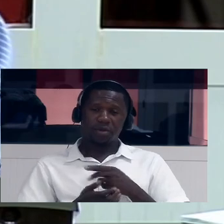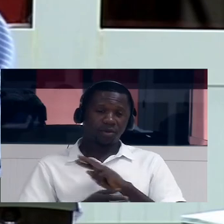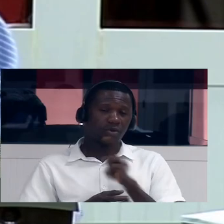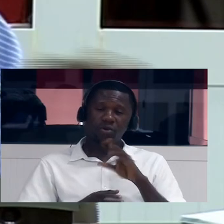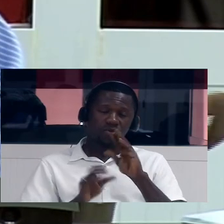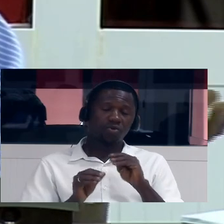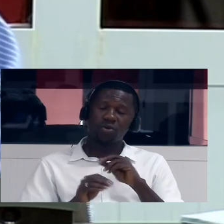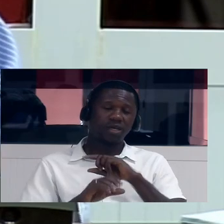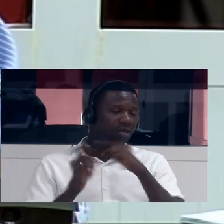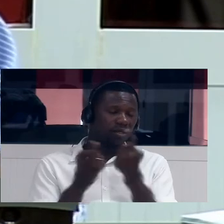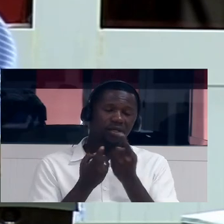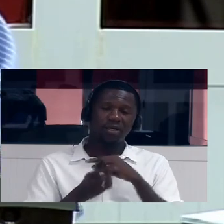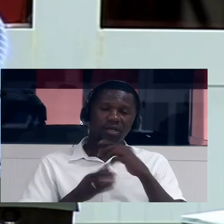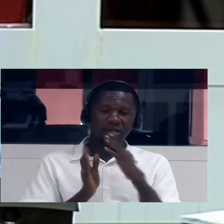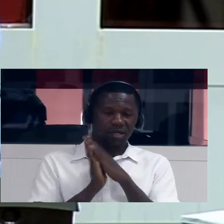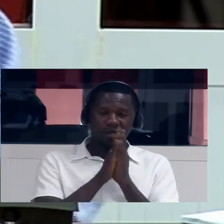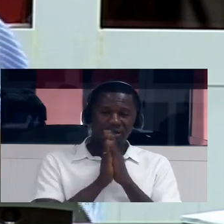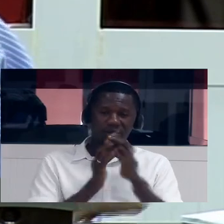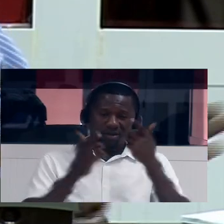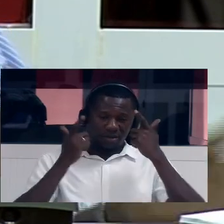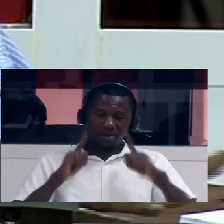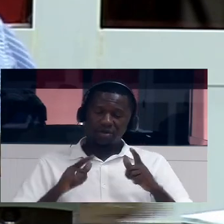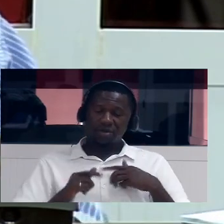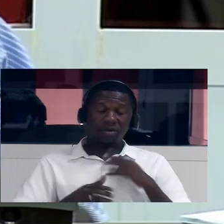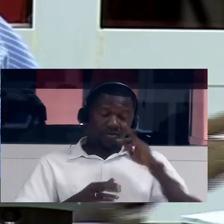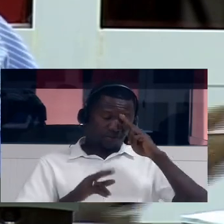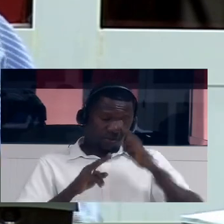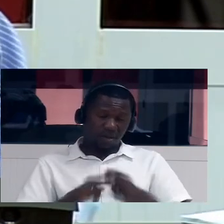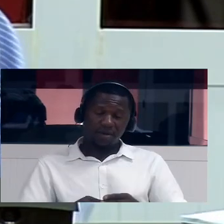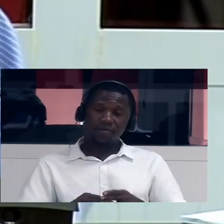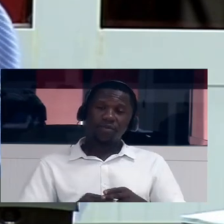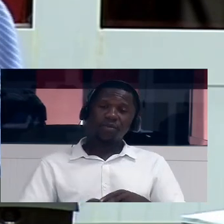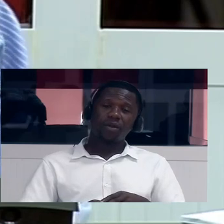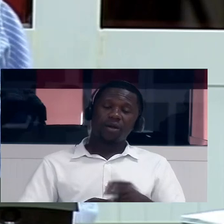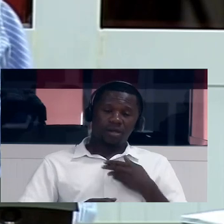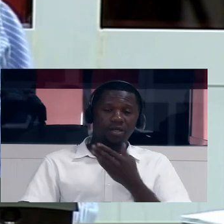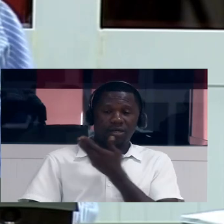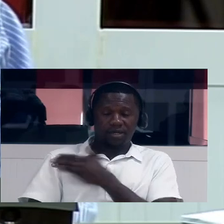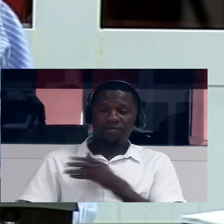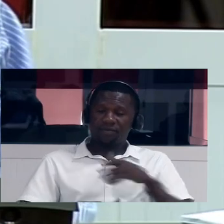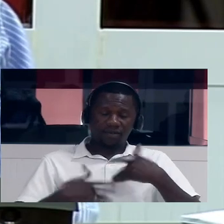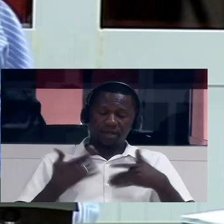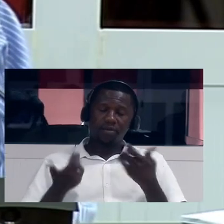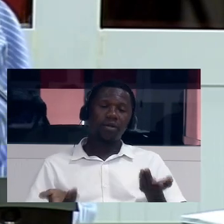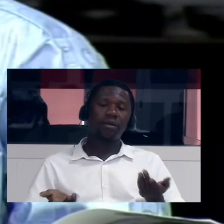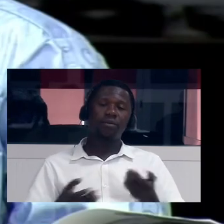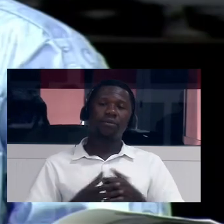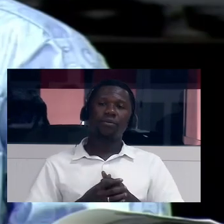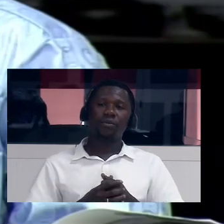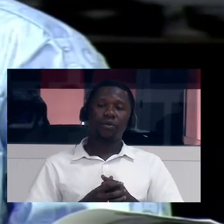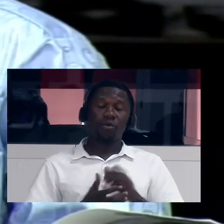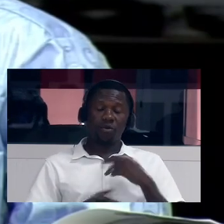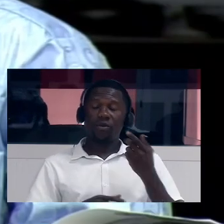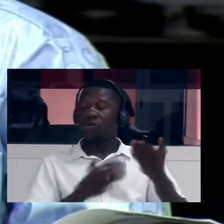to do anything that would be against the law. They will behave, they will this, they will that. And again, he too left feeling very happy. But of course,